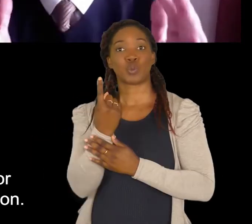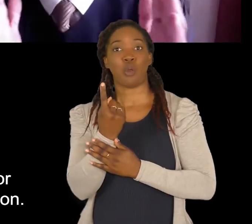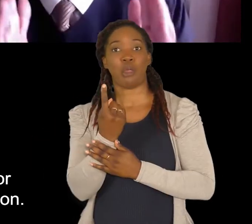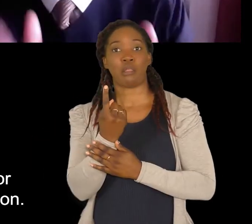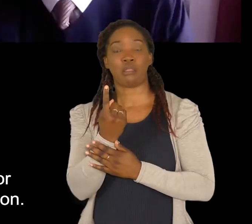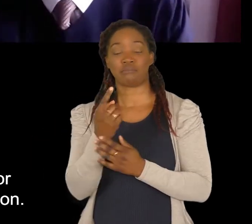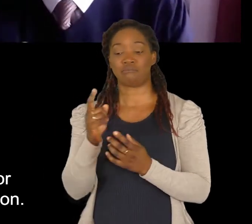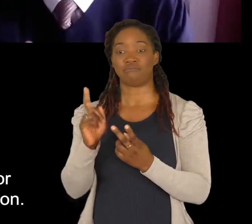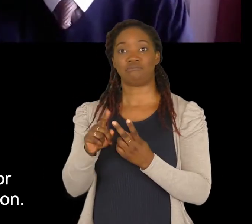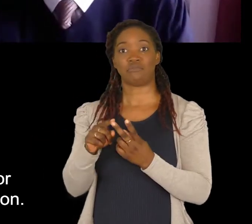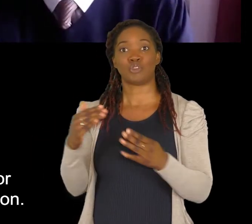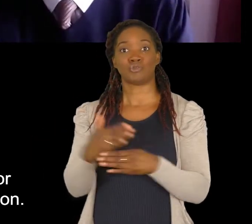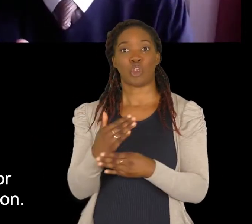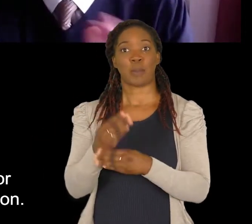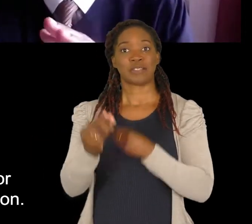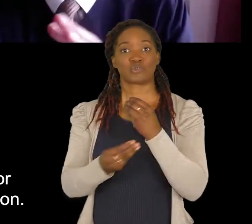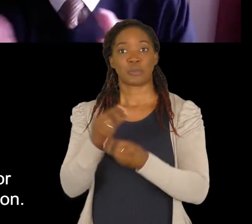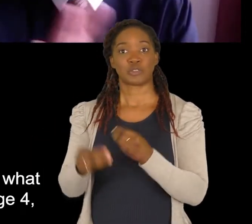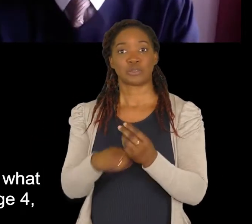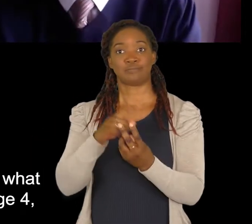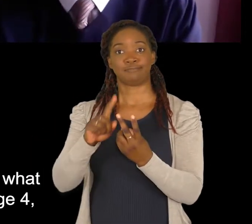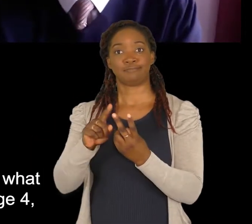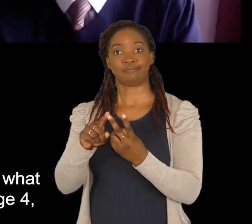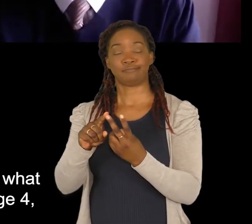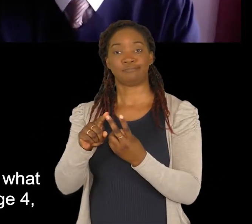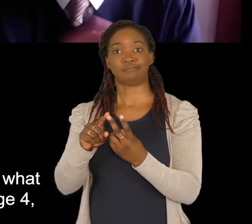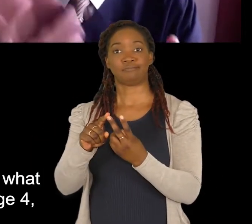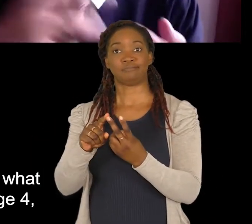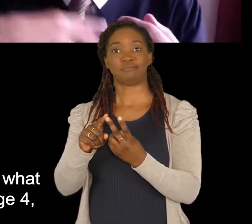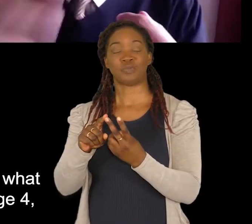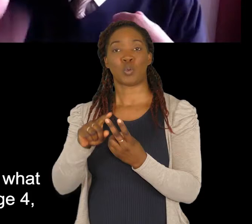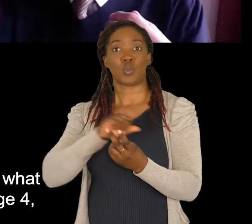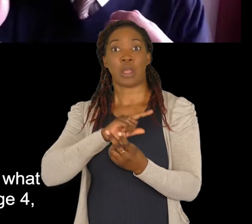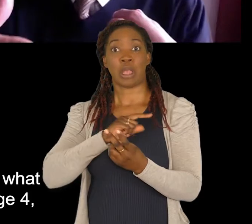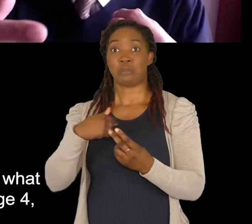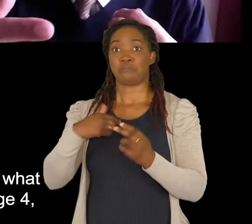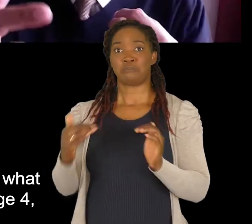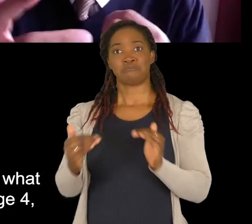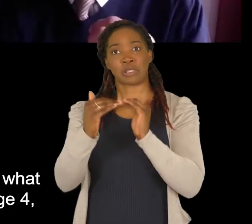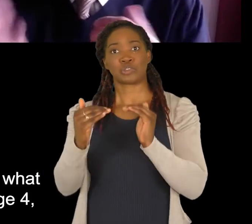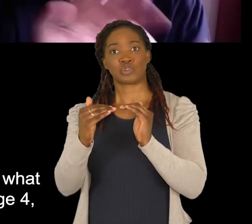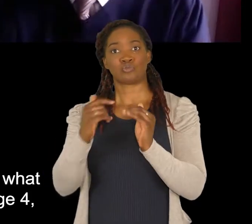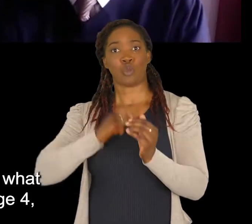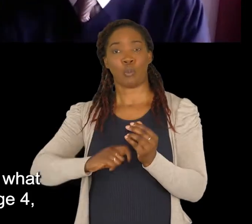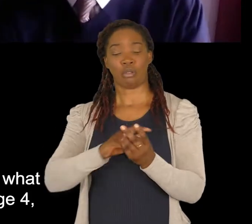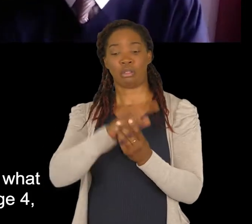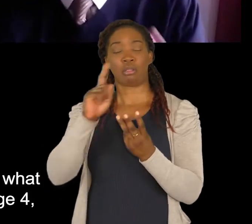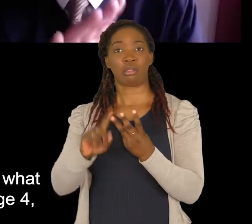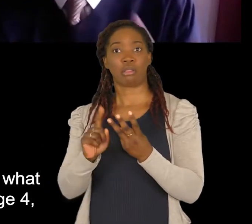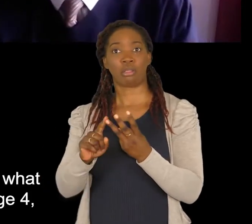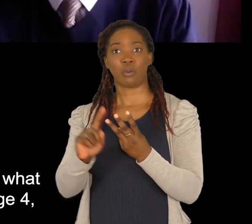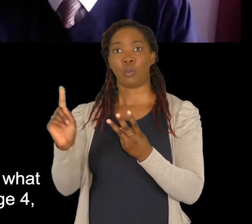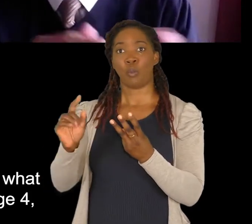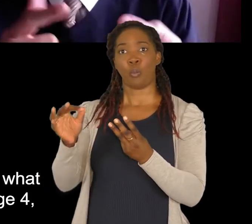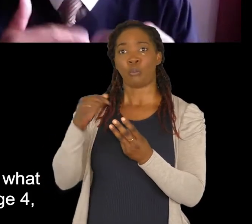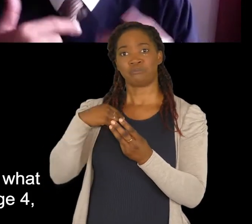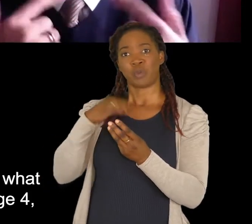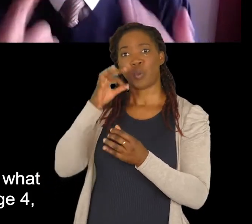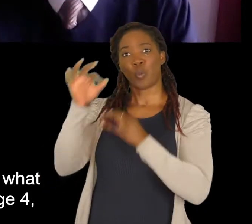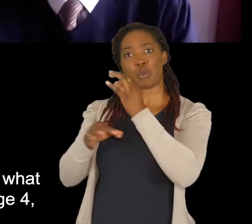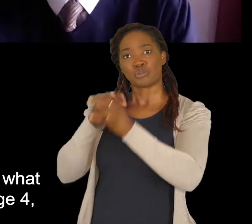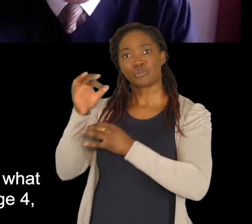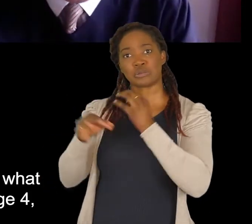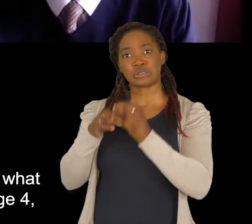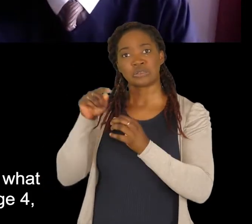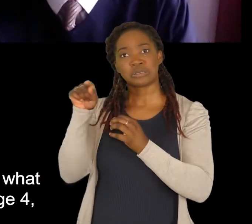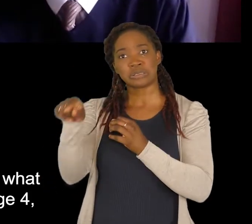1, what's the role, job description. Page 2, why am I good for that role? Page 3, what questions do